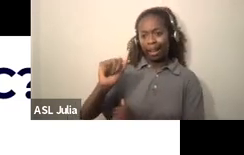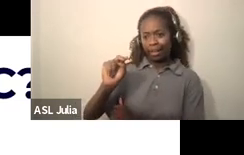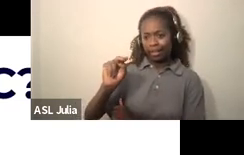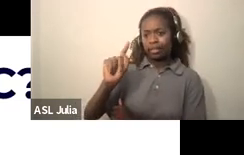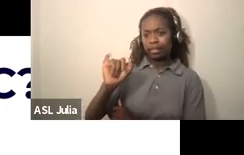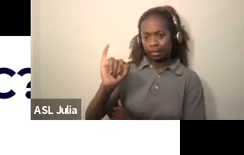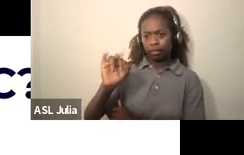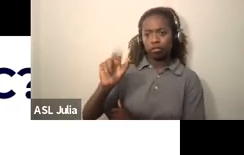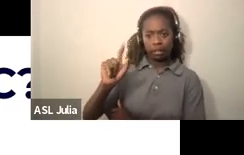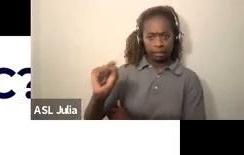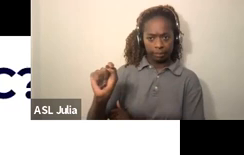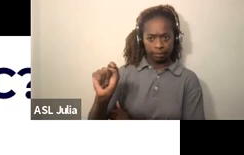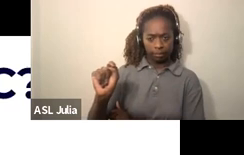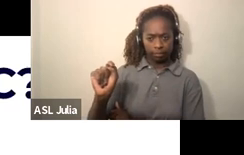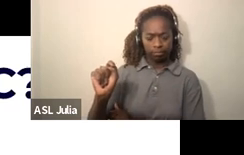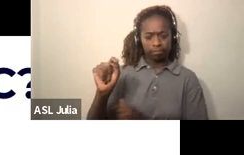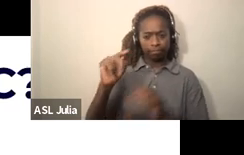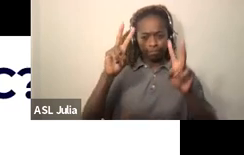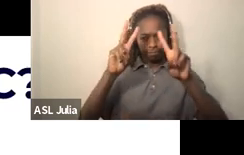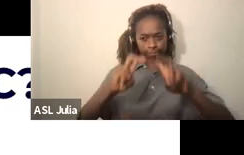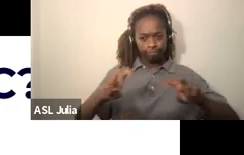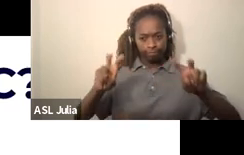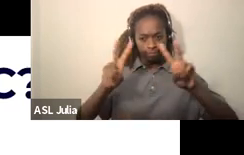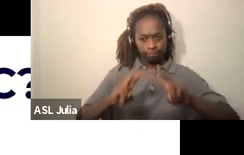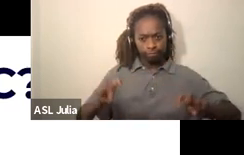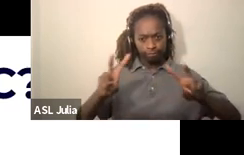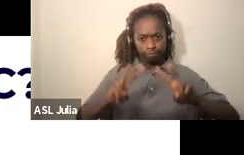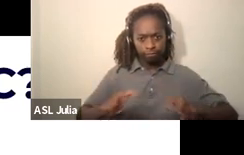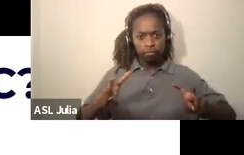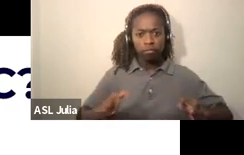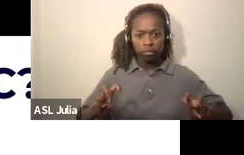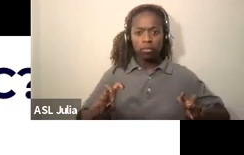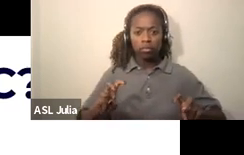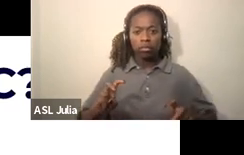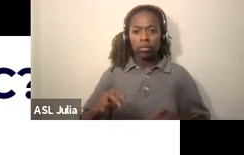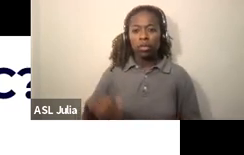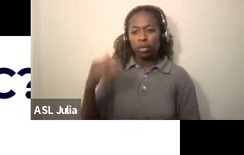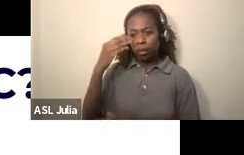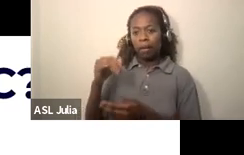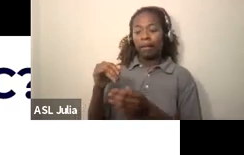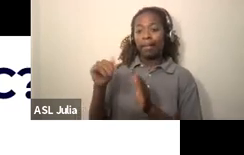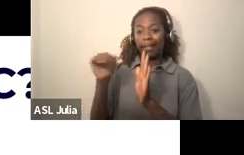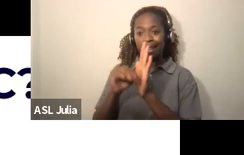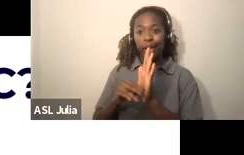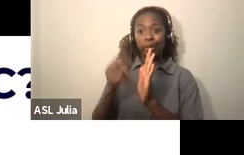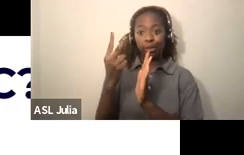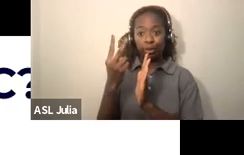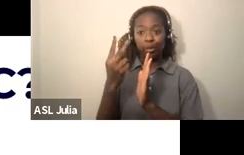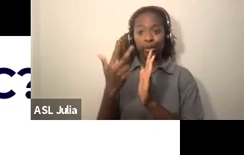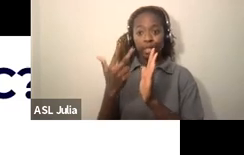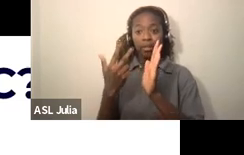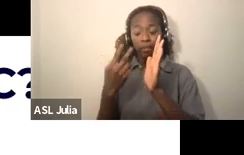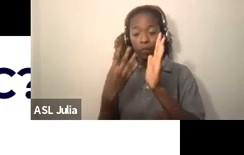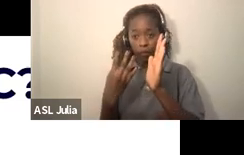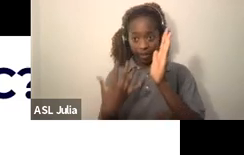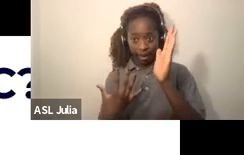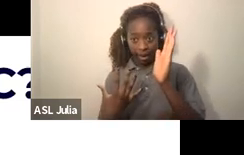incorporate these uh these action items here the two three four and five um and we really